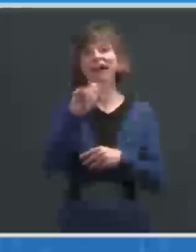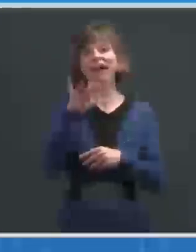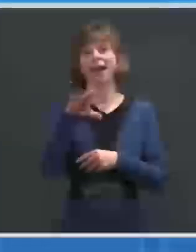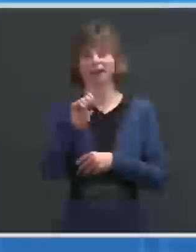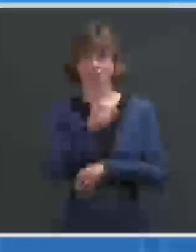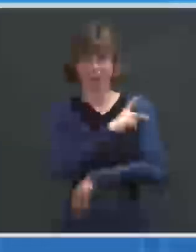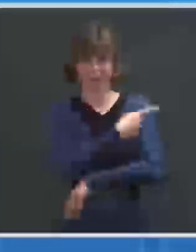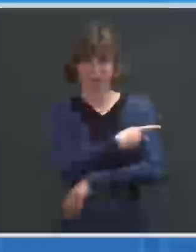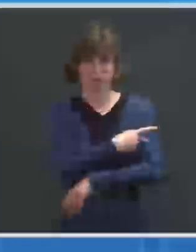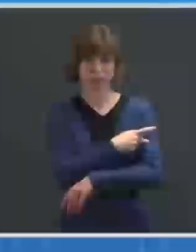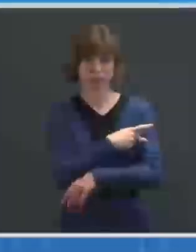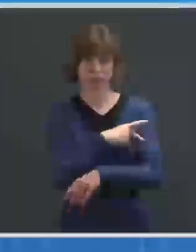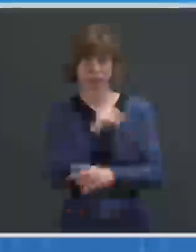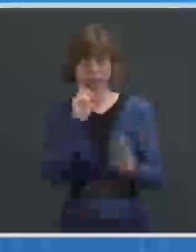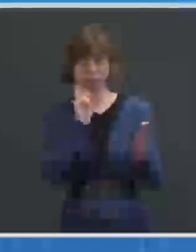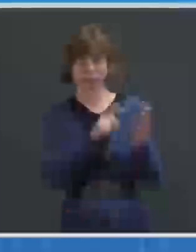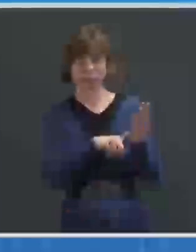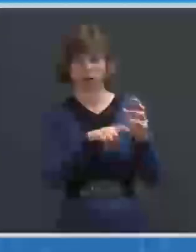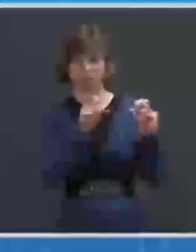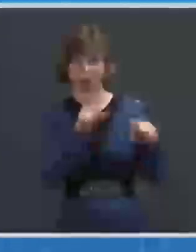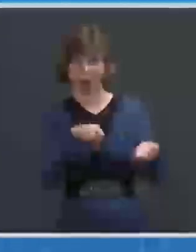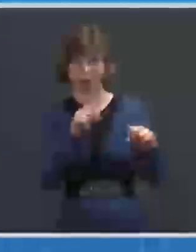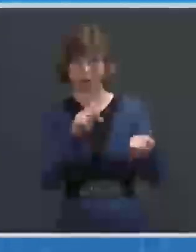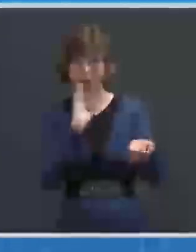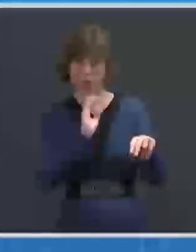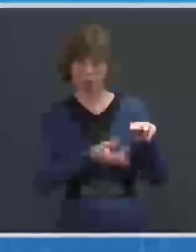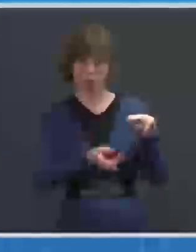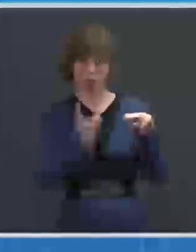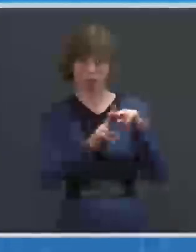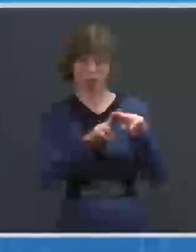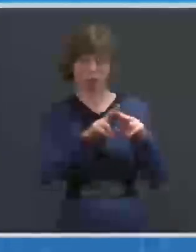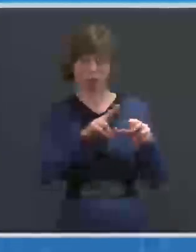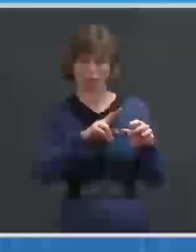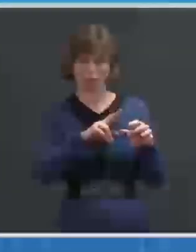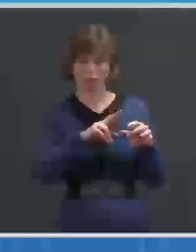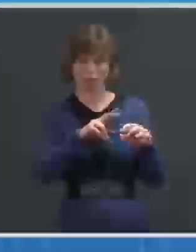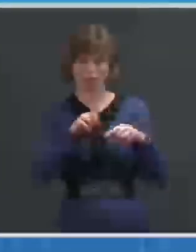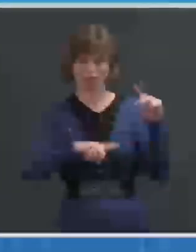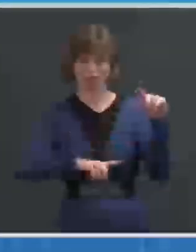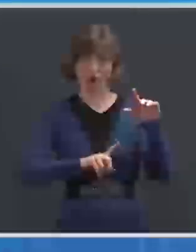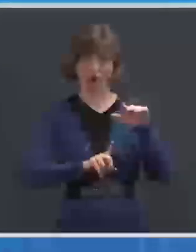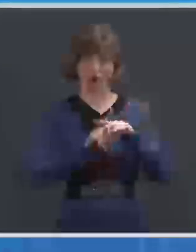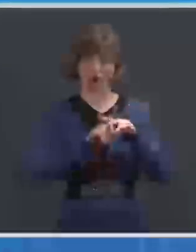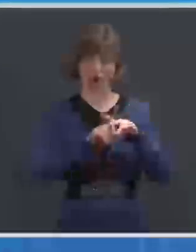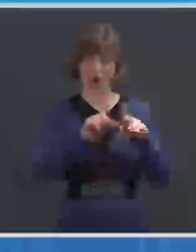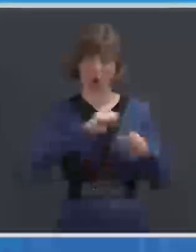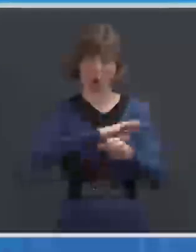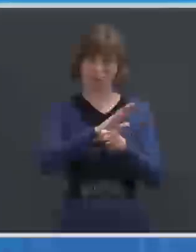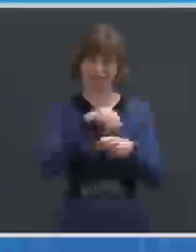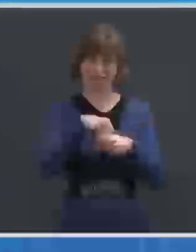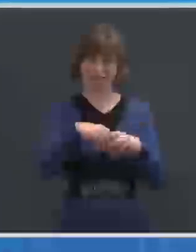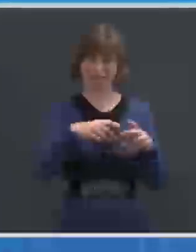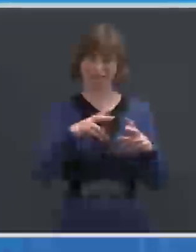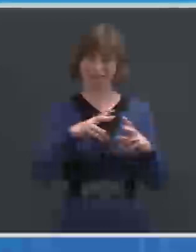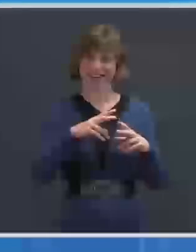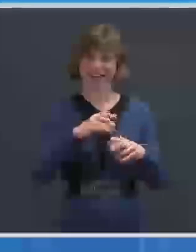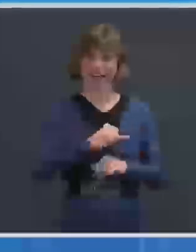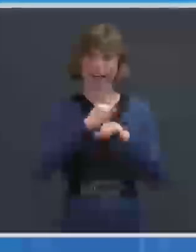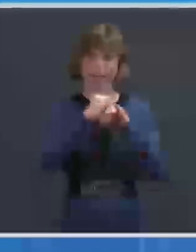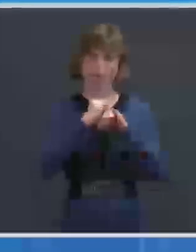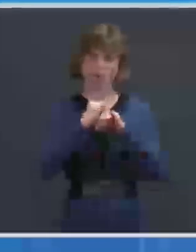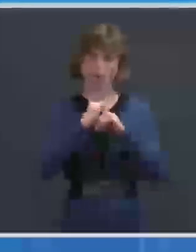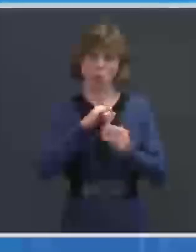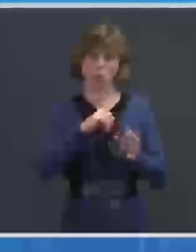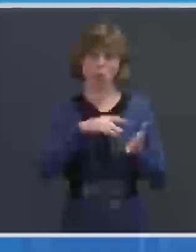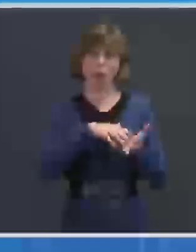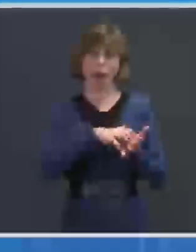possibility that we could see variants arising in highly immunosuppressed individuals. And they're warning that it may be